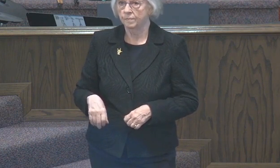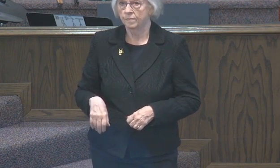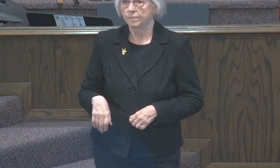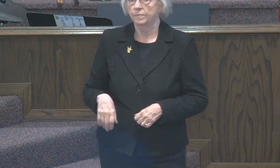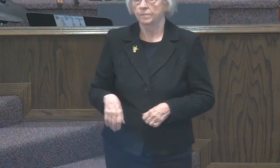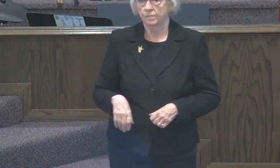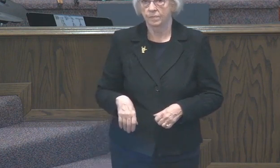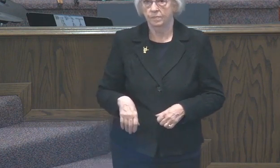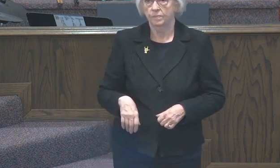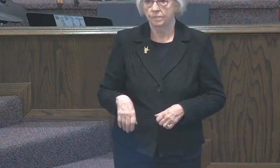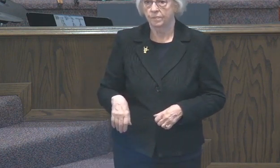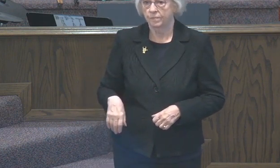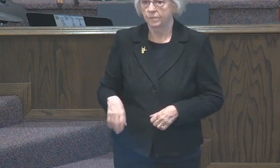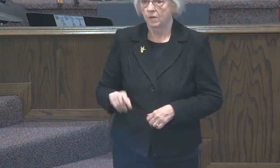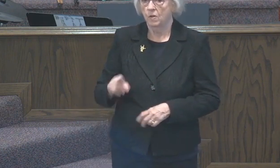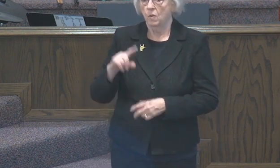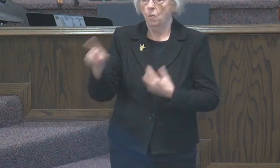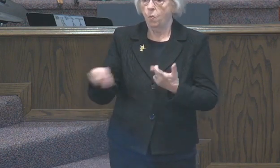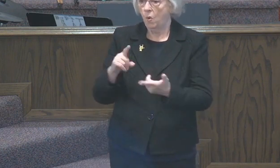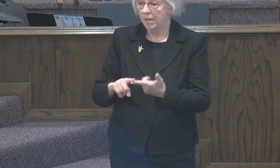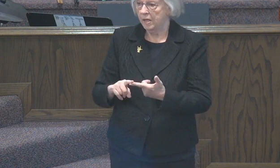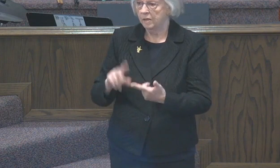talking because our words are having no more effect.